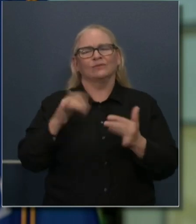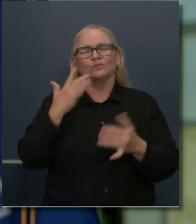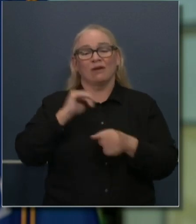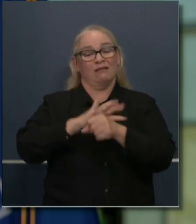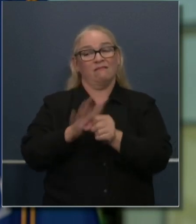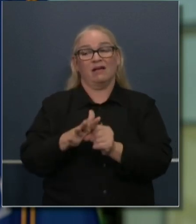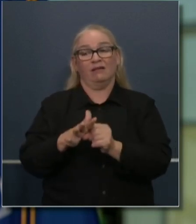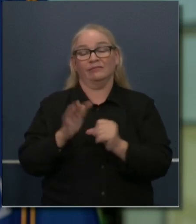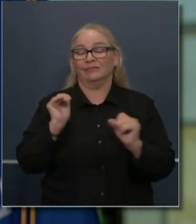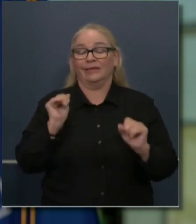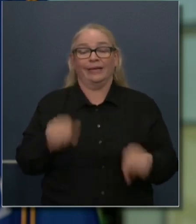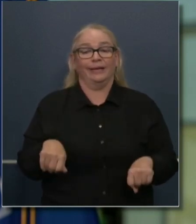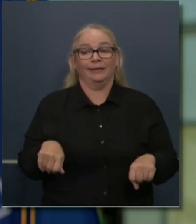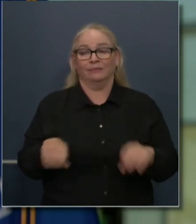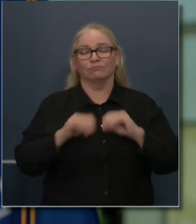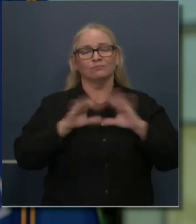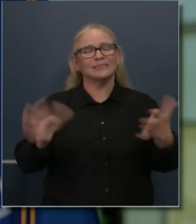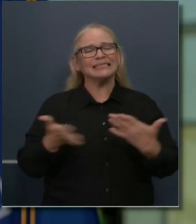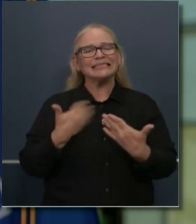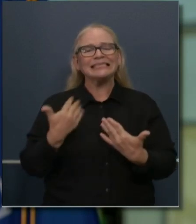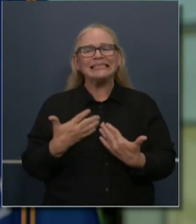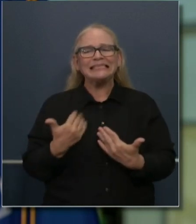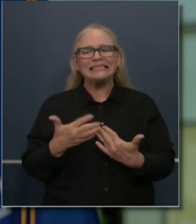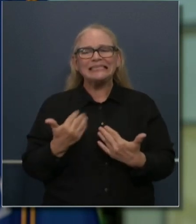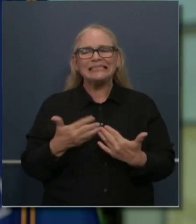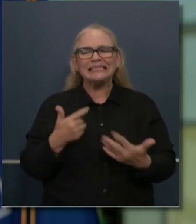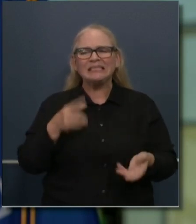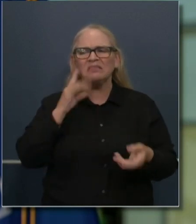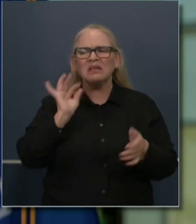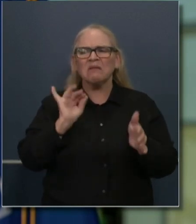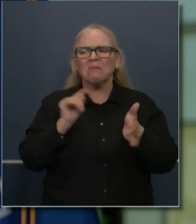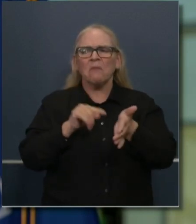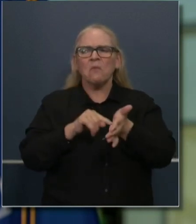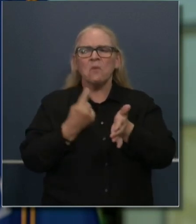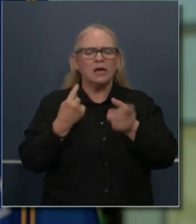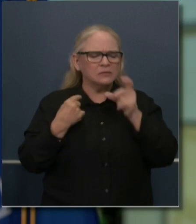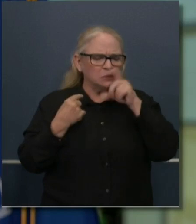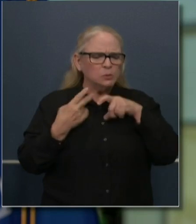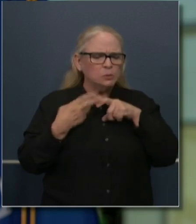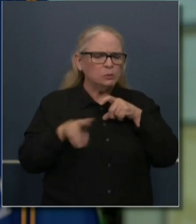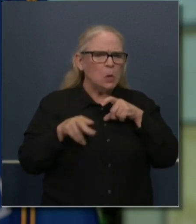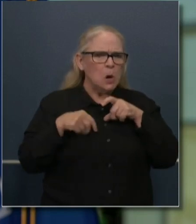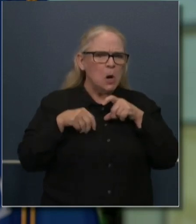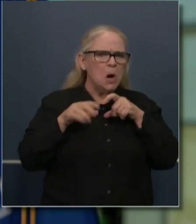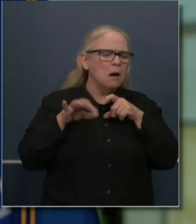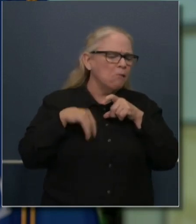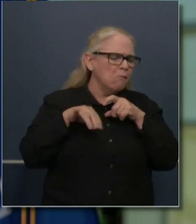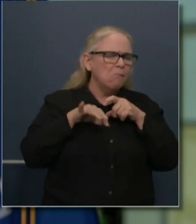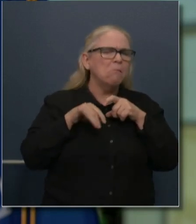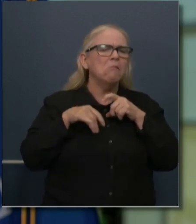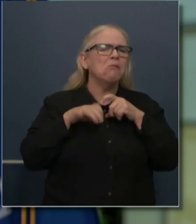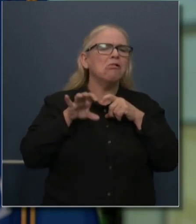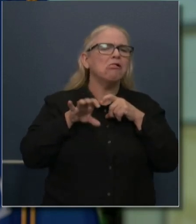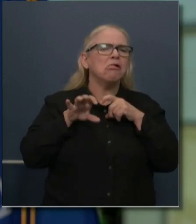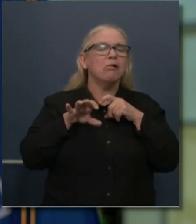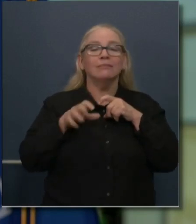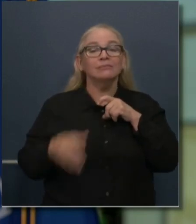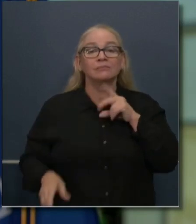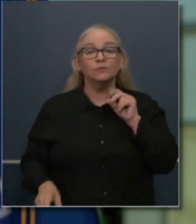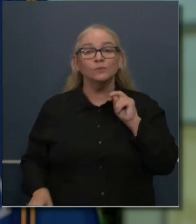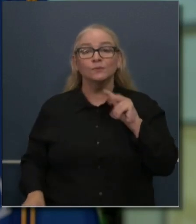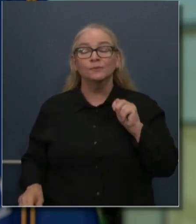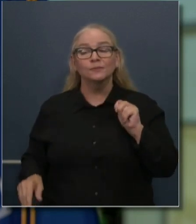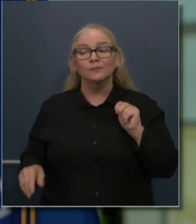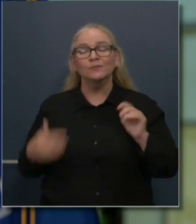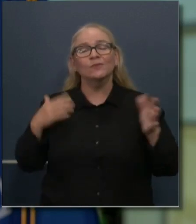okay, I'm just going to make a quick exception here. That's when this virus is its most potent. So I just encourage people